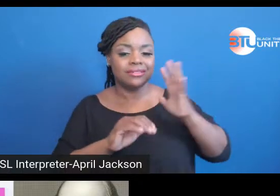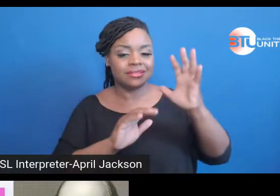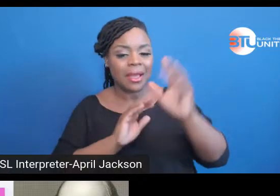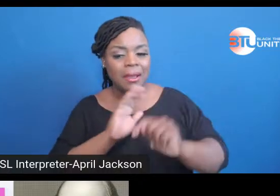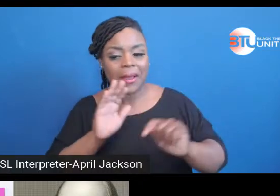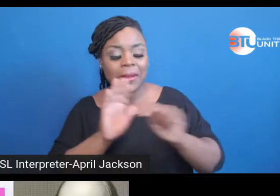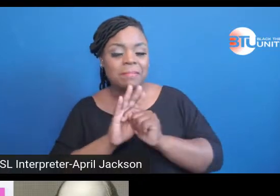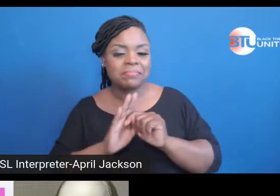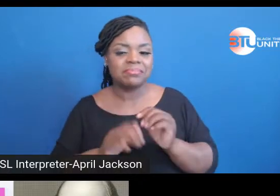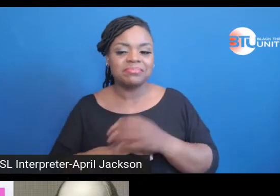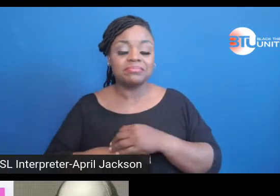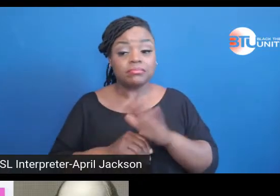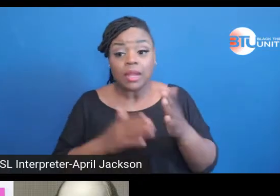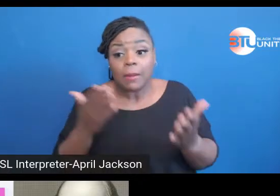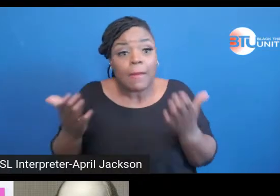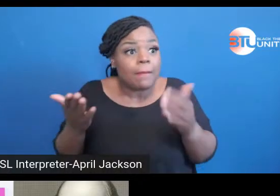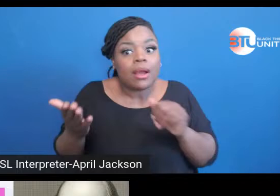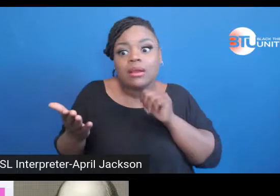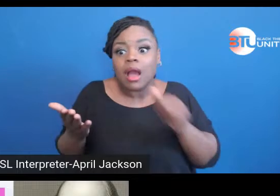then.